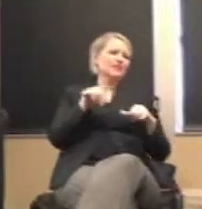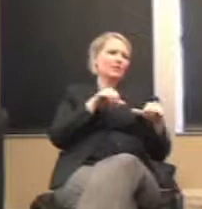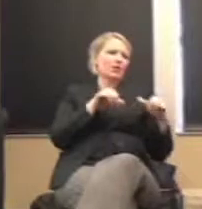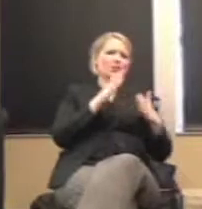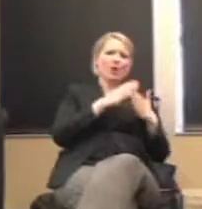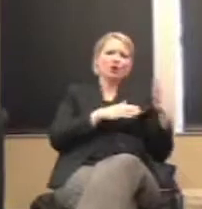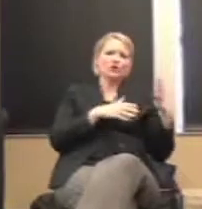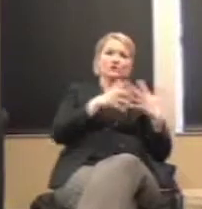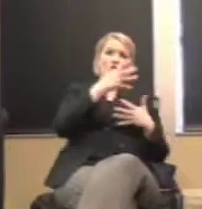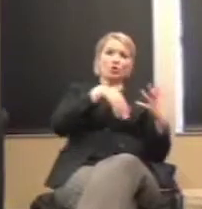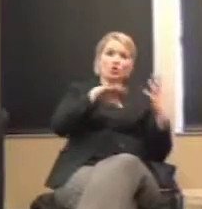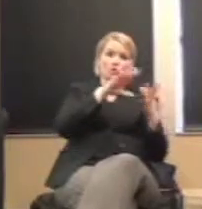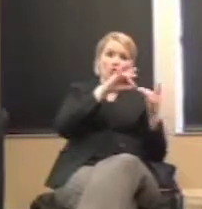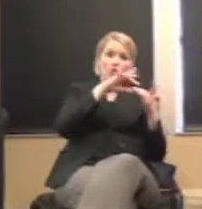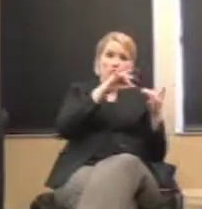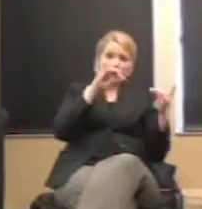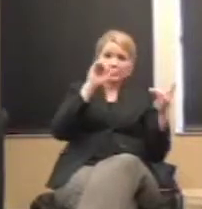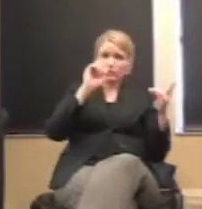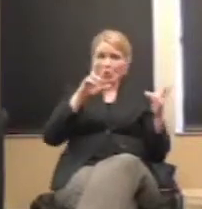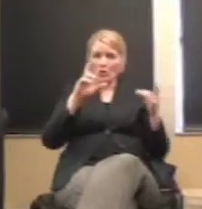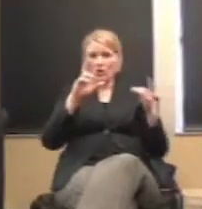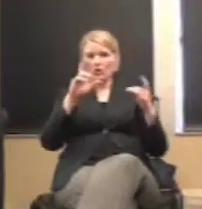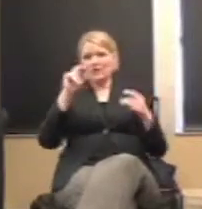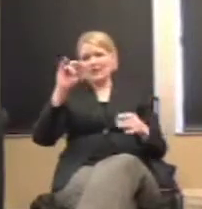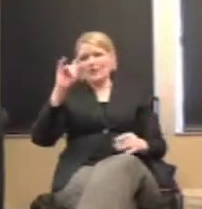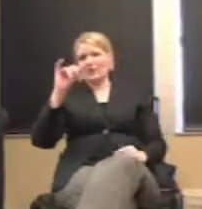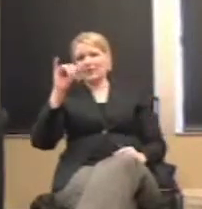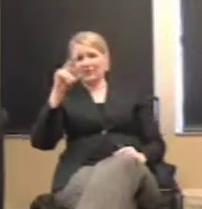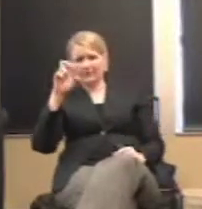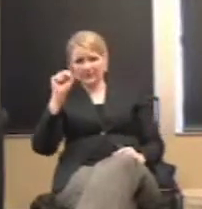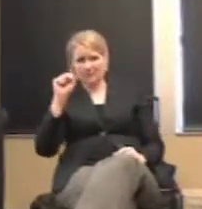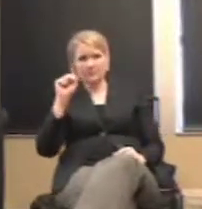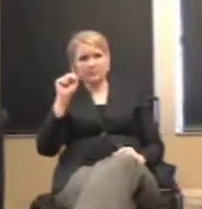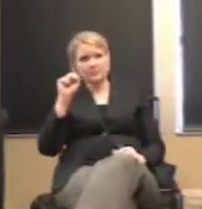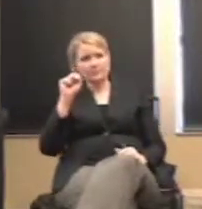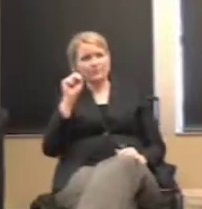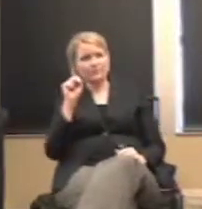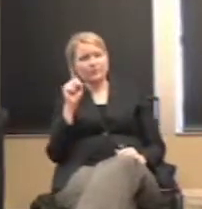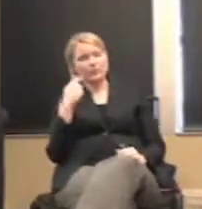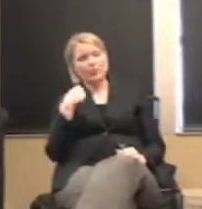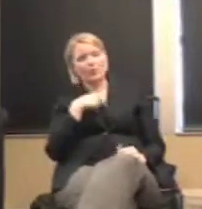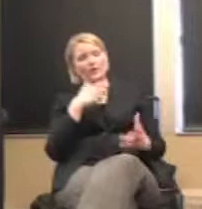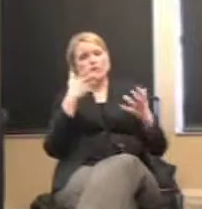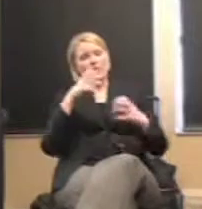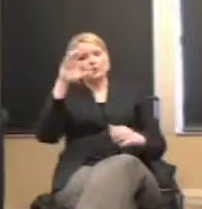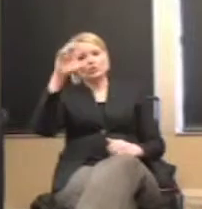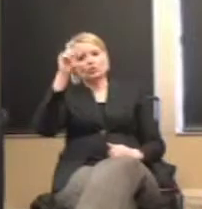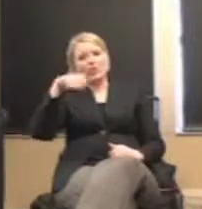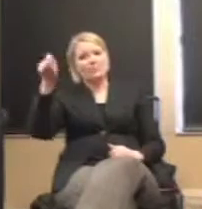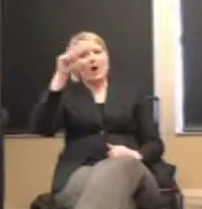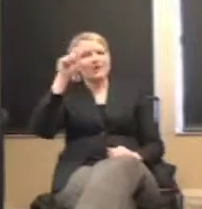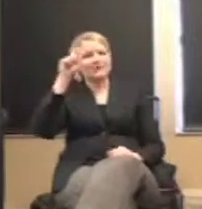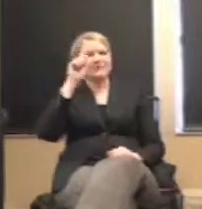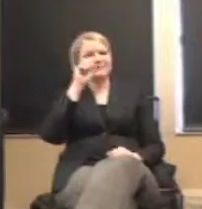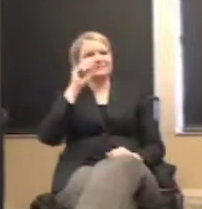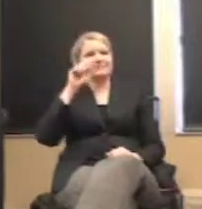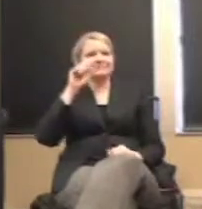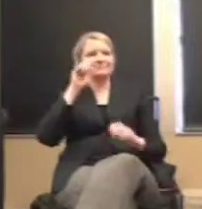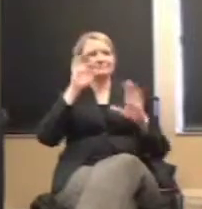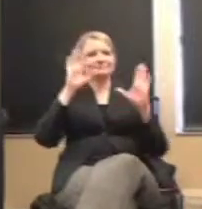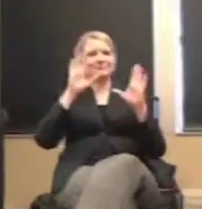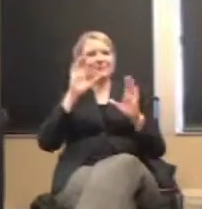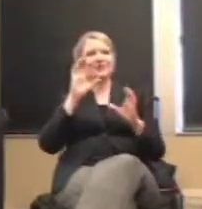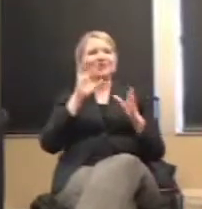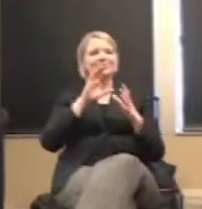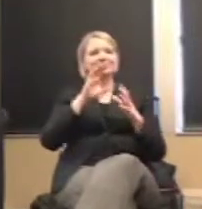social stories or social narratives, if we don't want to Right. It's trademark Carol Gray's social stories. social stories, trademark. Yeah,